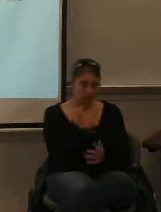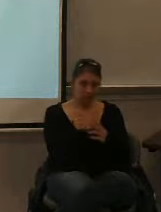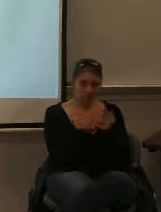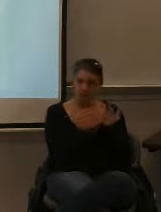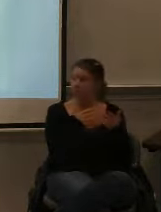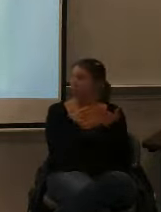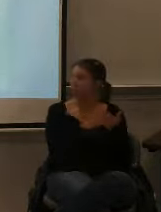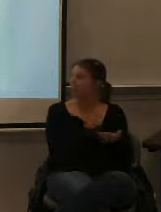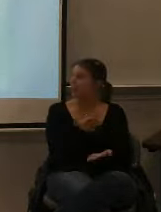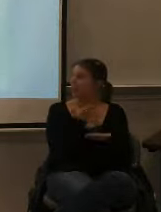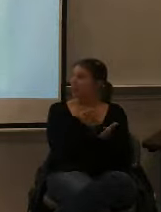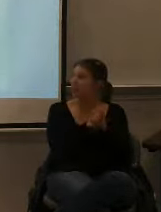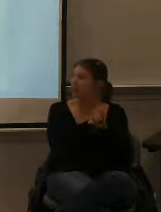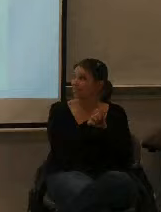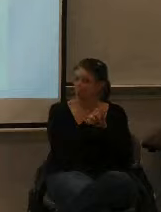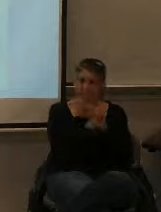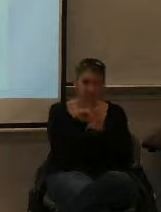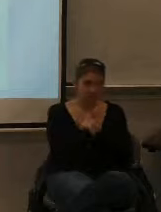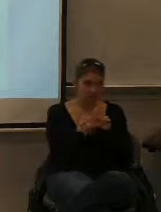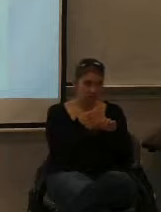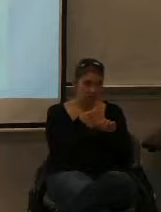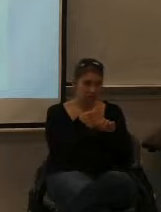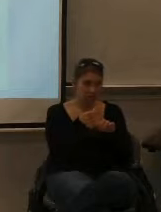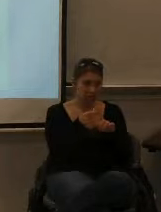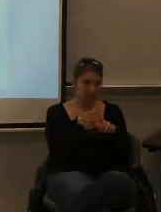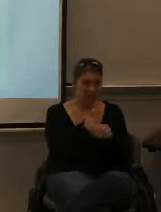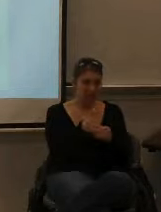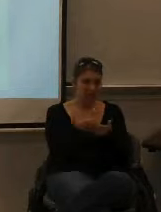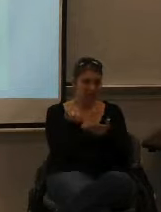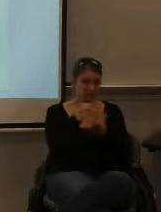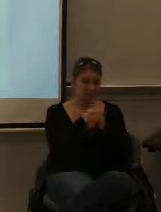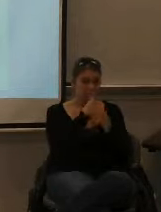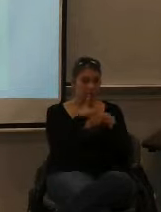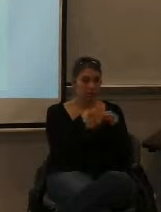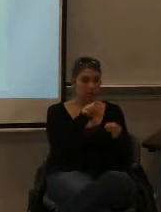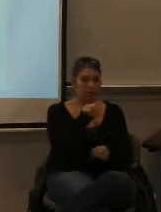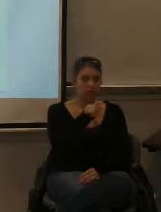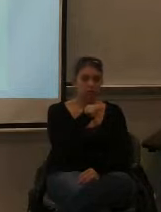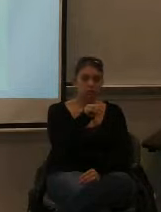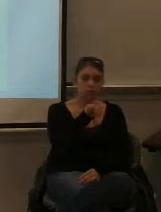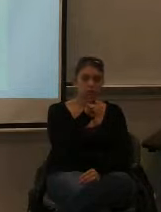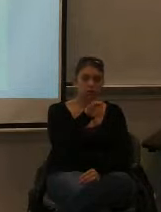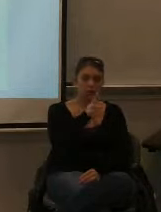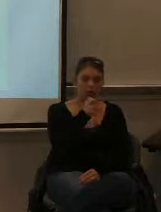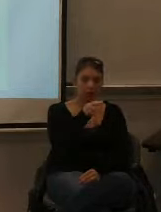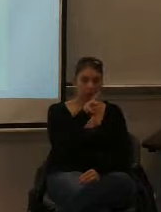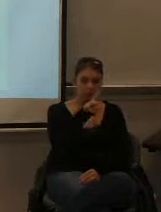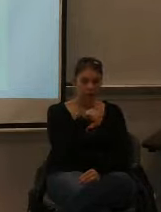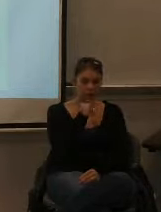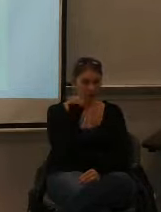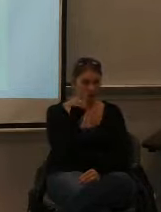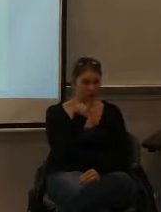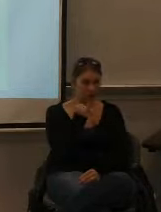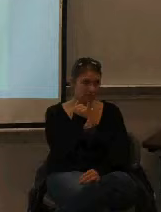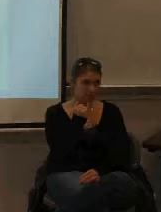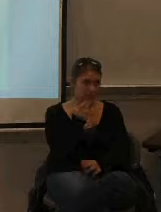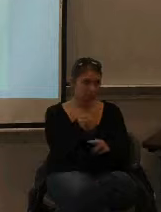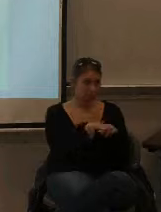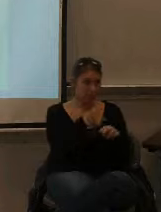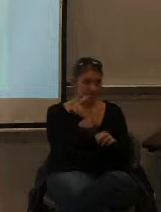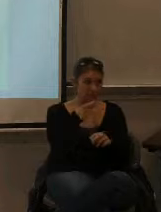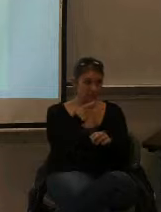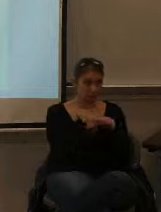And I gave an example of that when in the last chapter when I talked about stoichiometry. If you increase the phosphorus concentration in the streams,